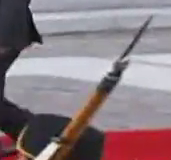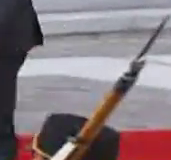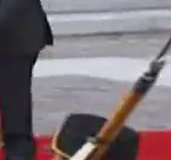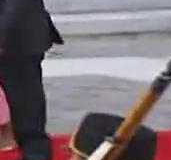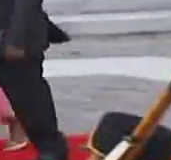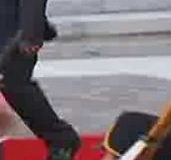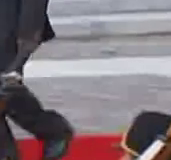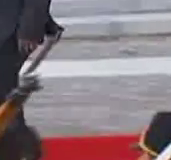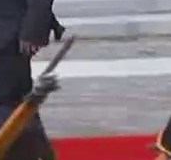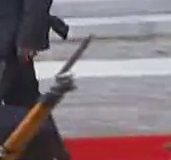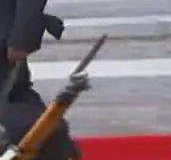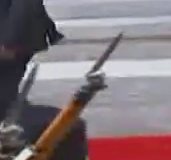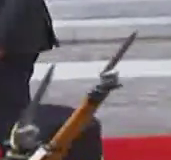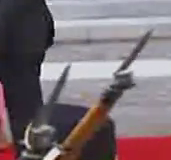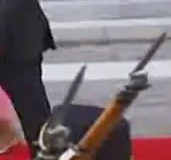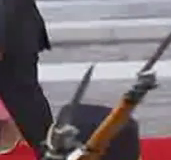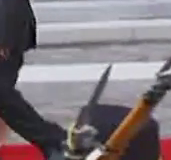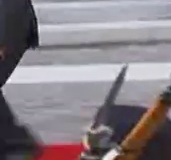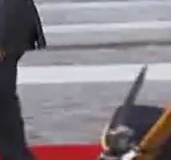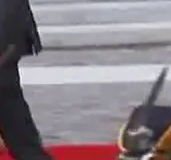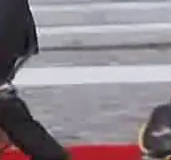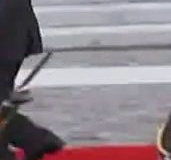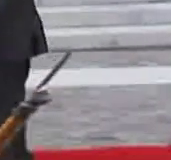reaches the podium.